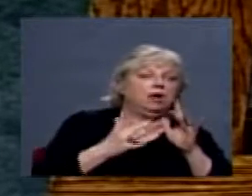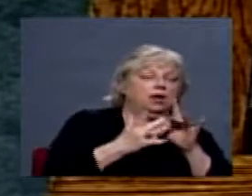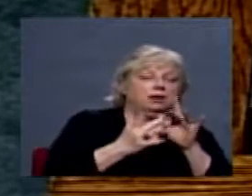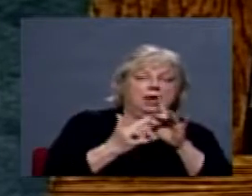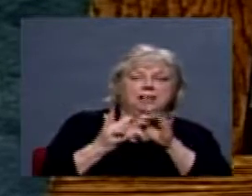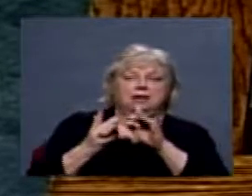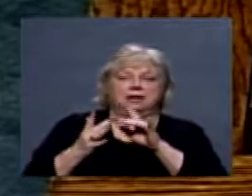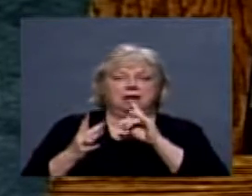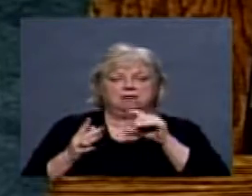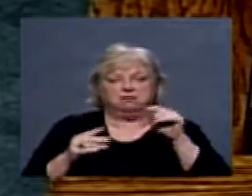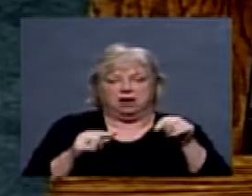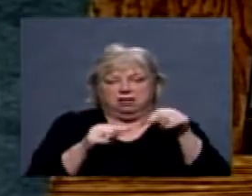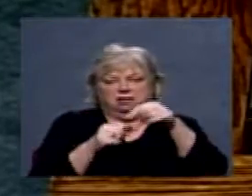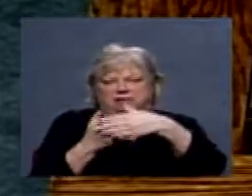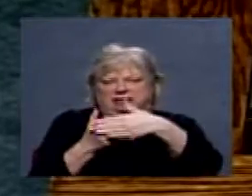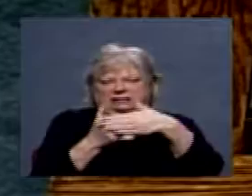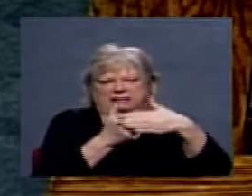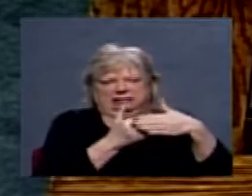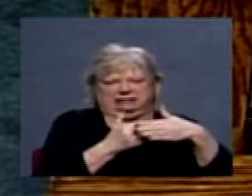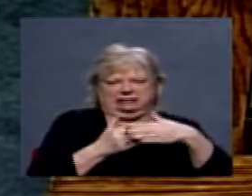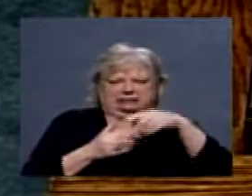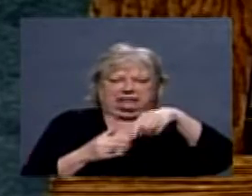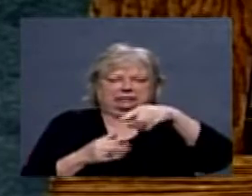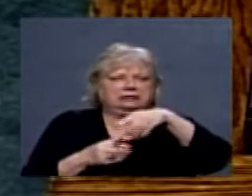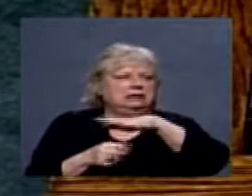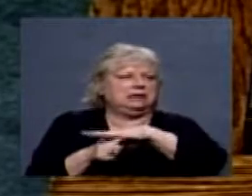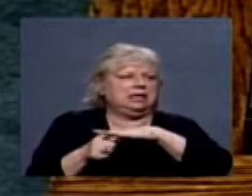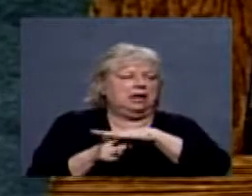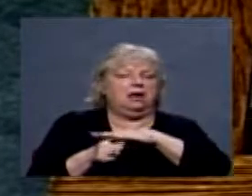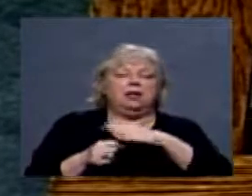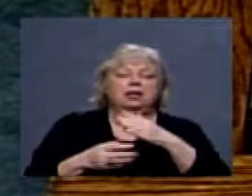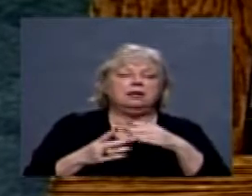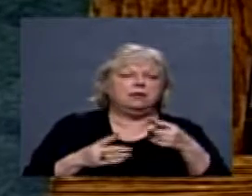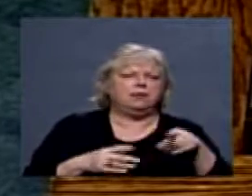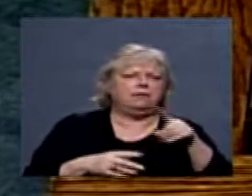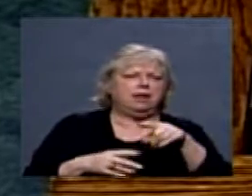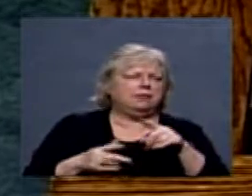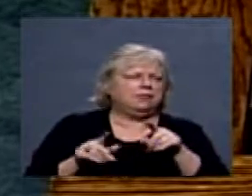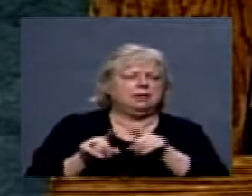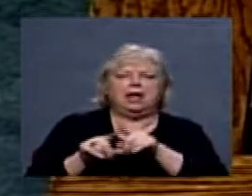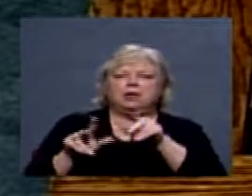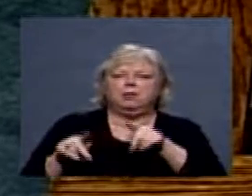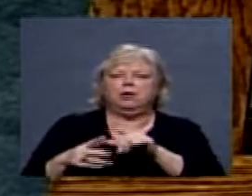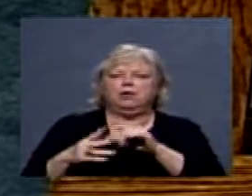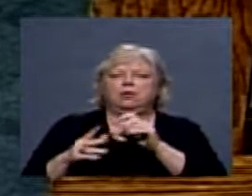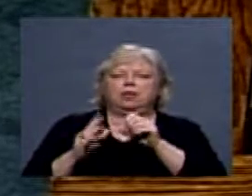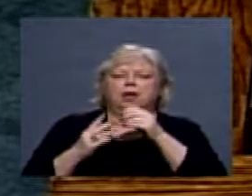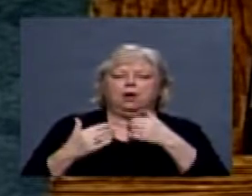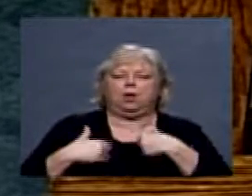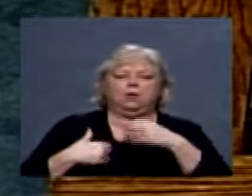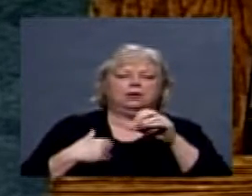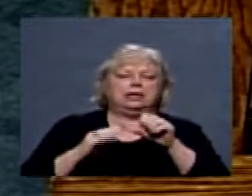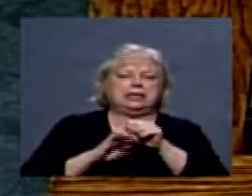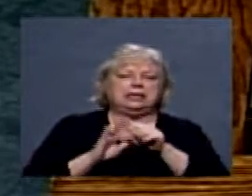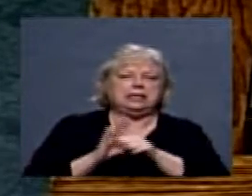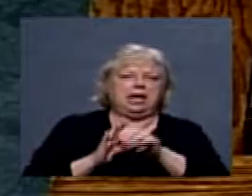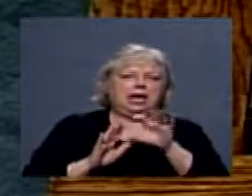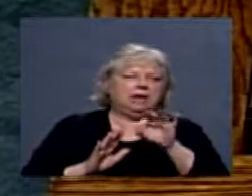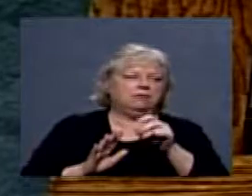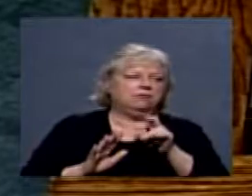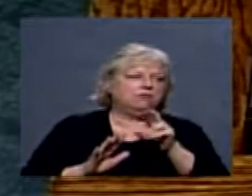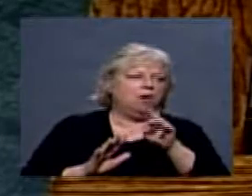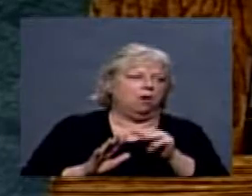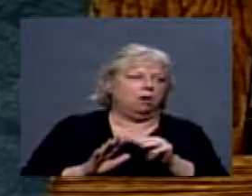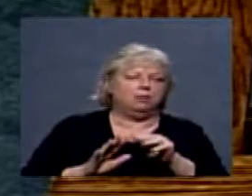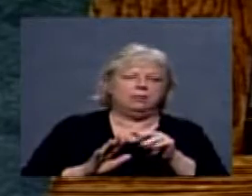that are right there within the area, some of them, like the person who owns State Farm, the house at the corner of Sunnymead and Rodney